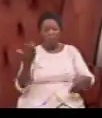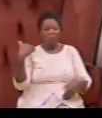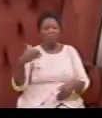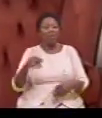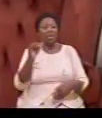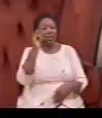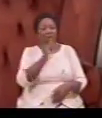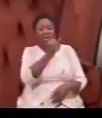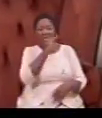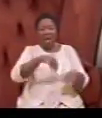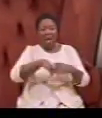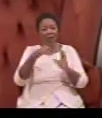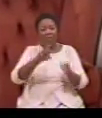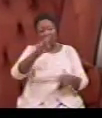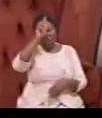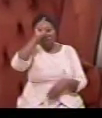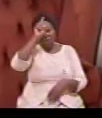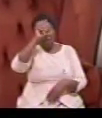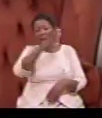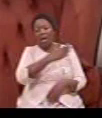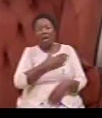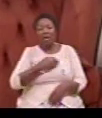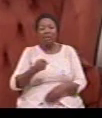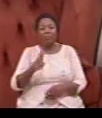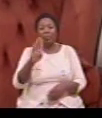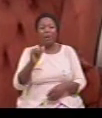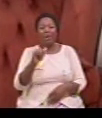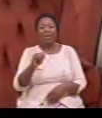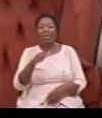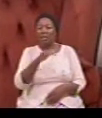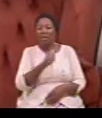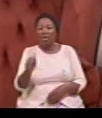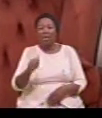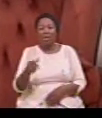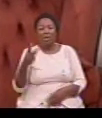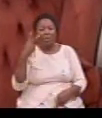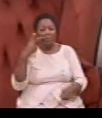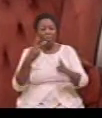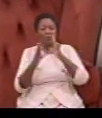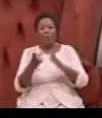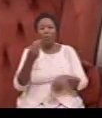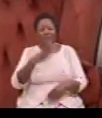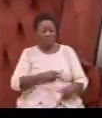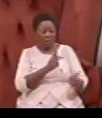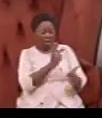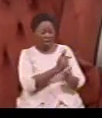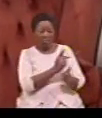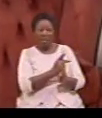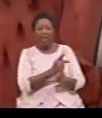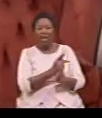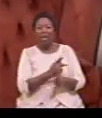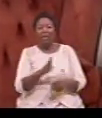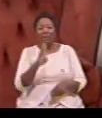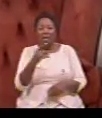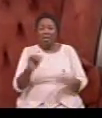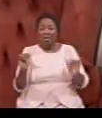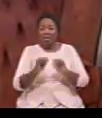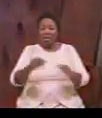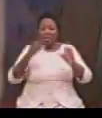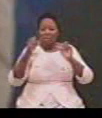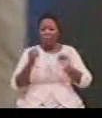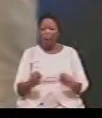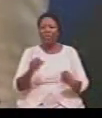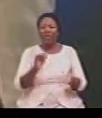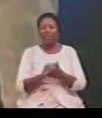Egypt, and by a prophet was he preserved. The same power